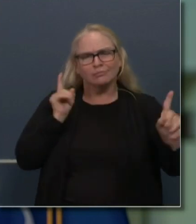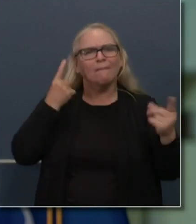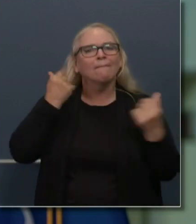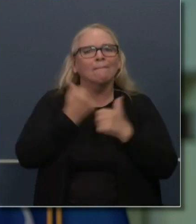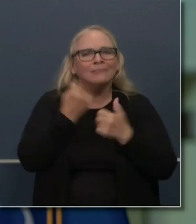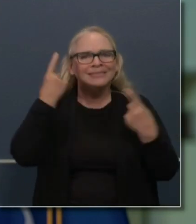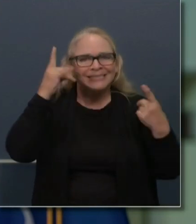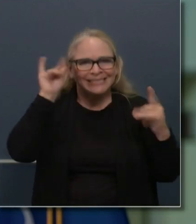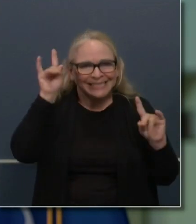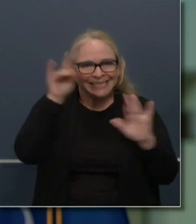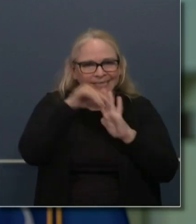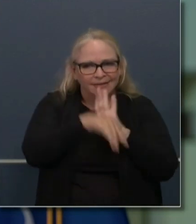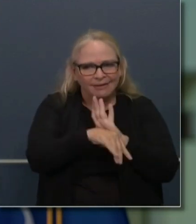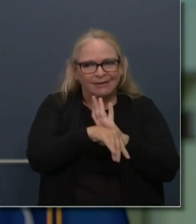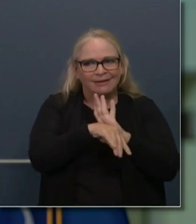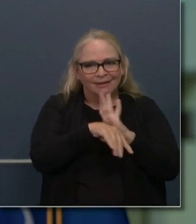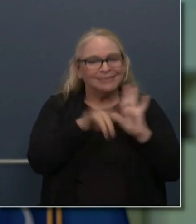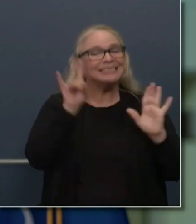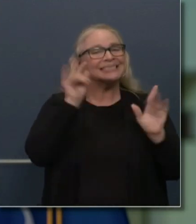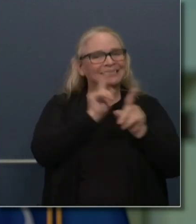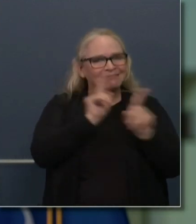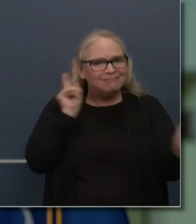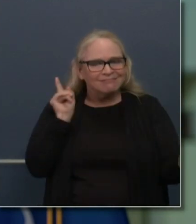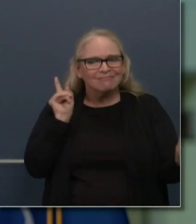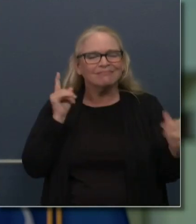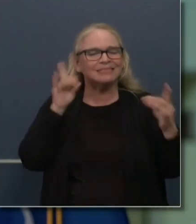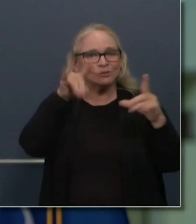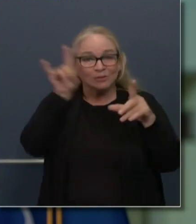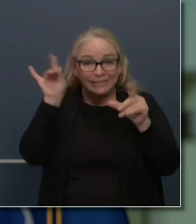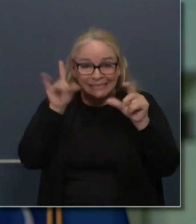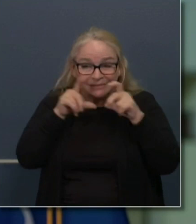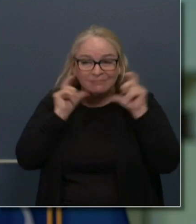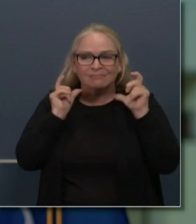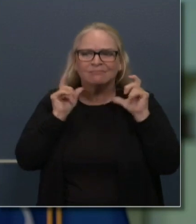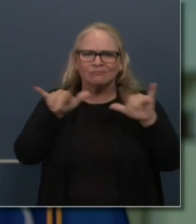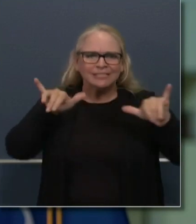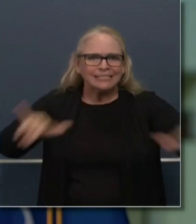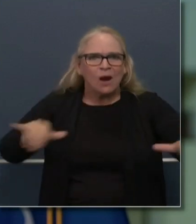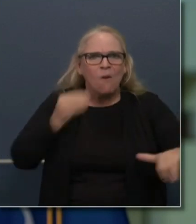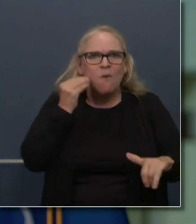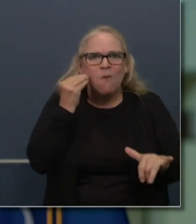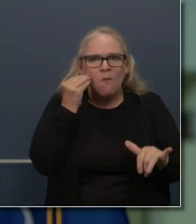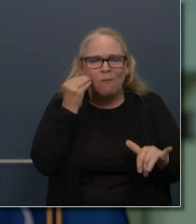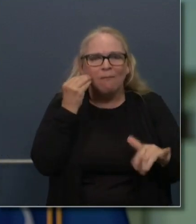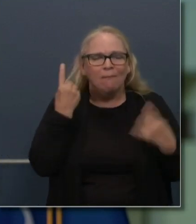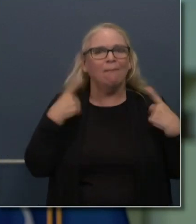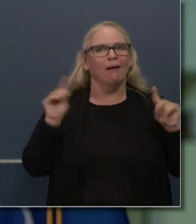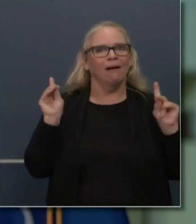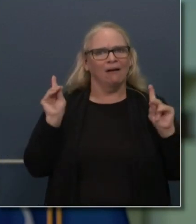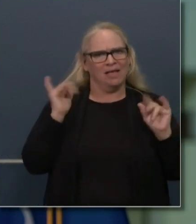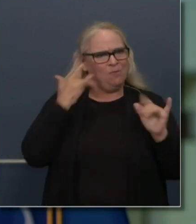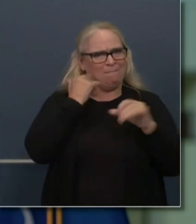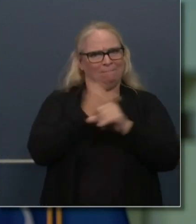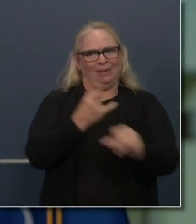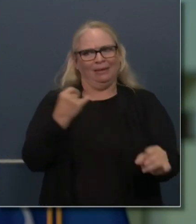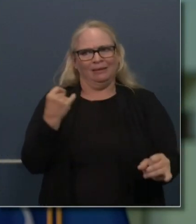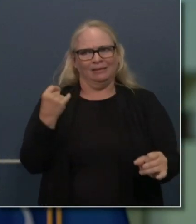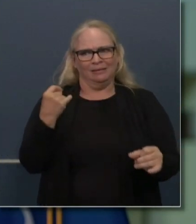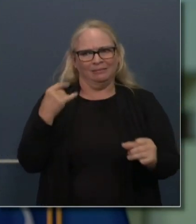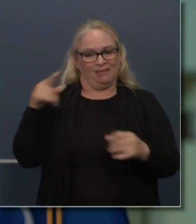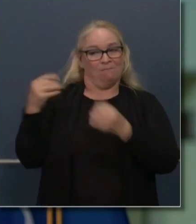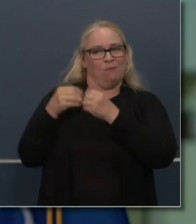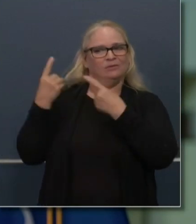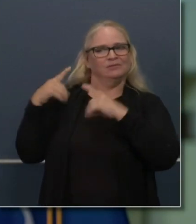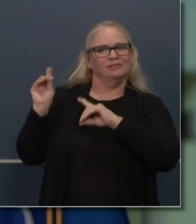kind of social distancing through the stay-at-home order that allowed California not to become what other states were experiencing.